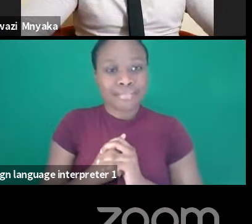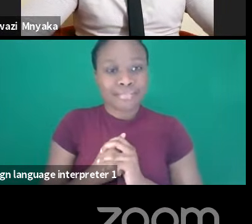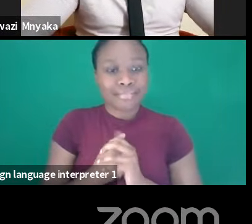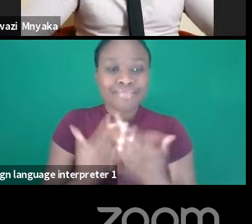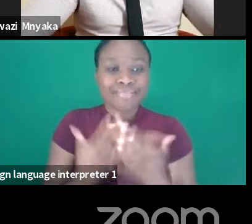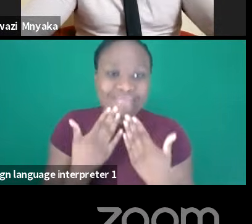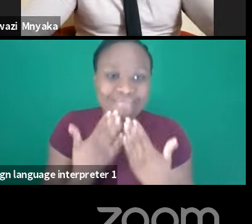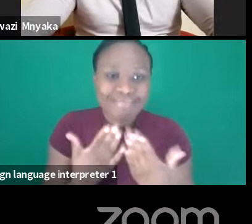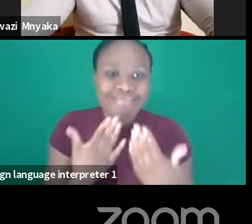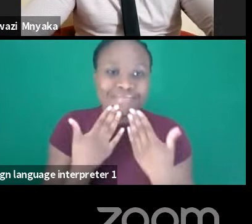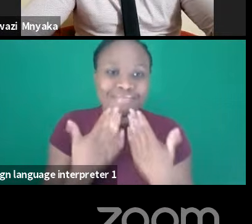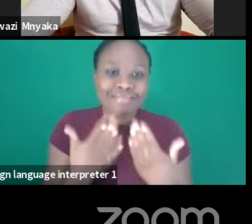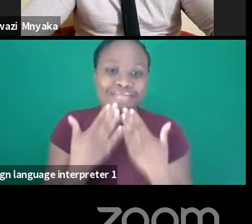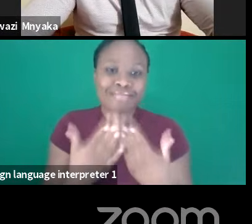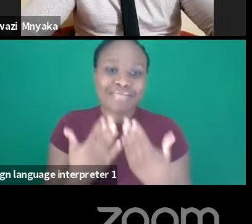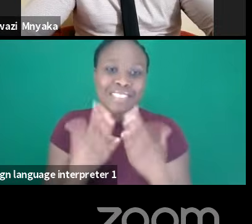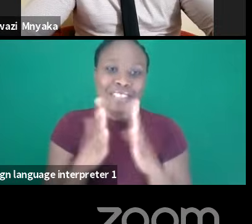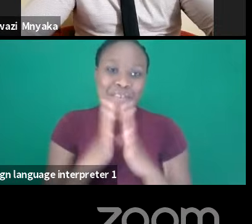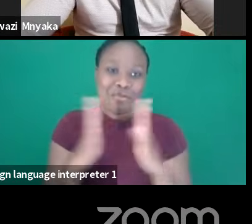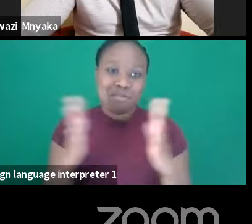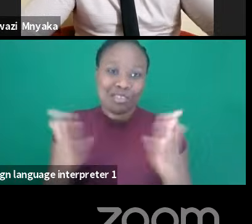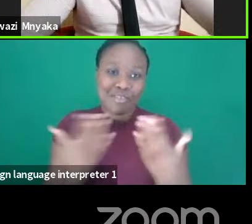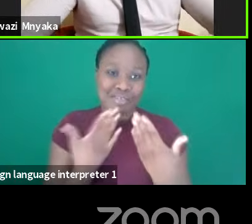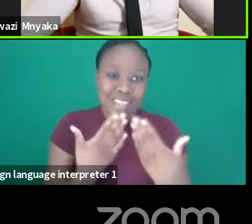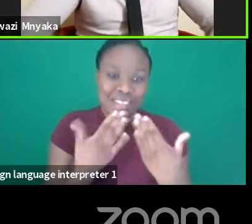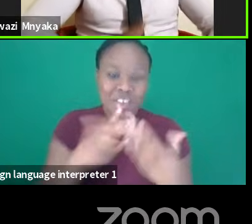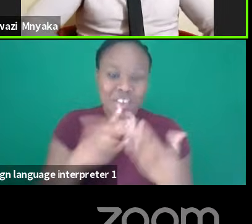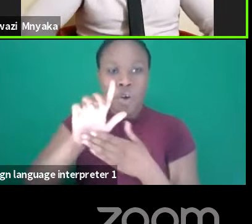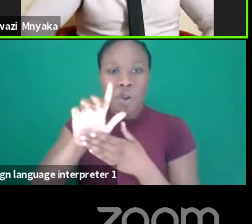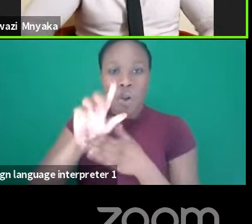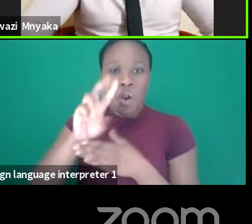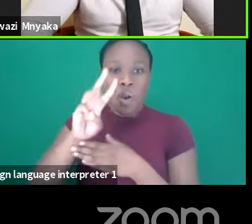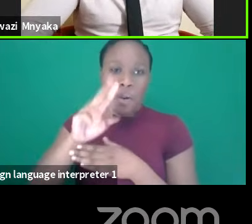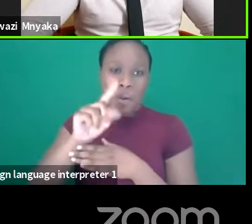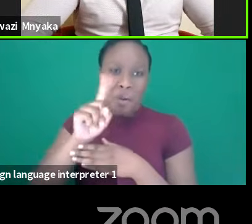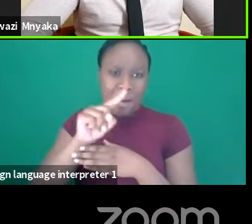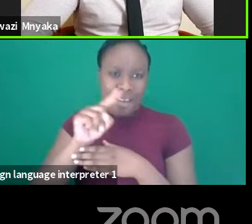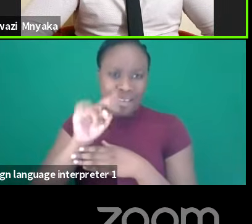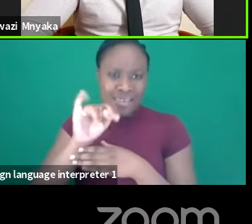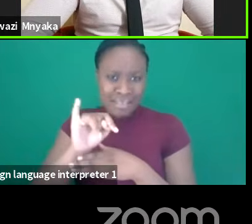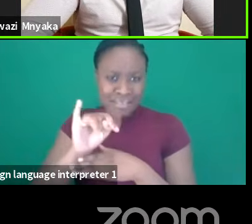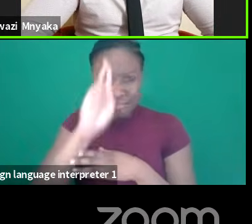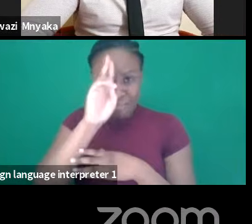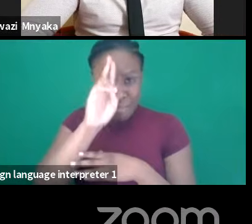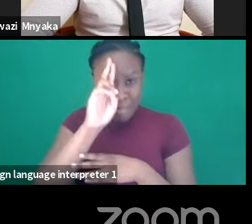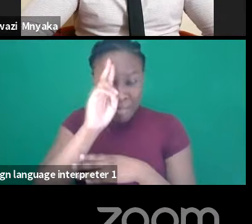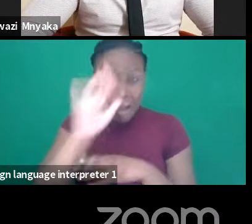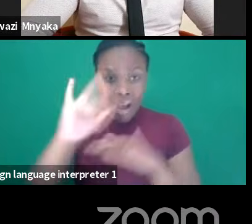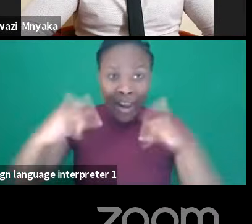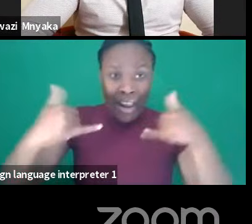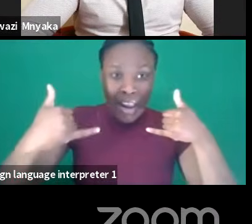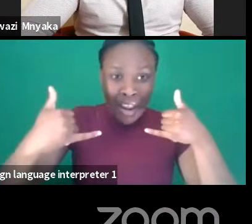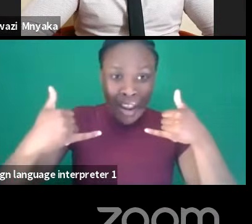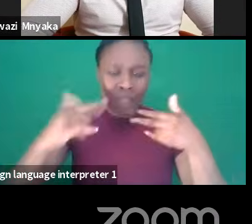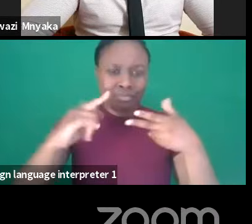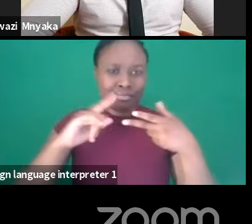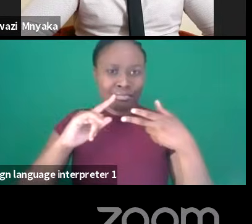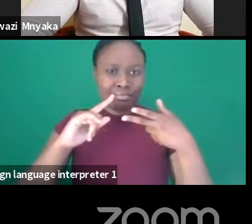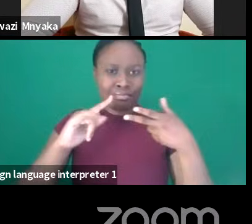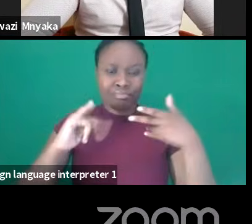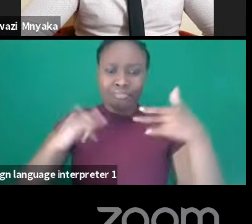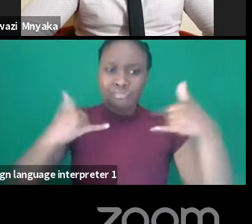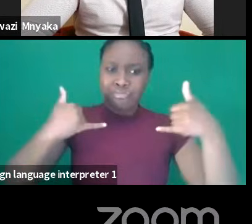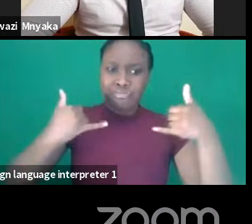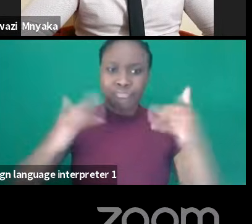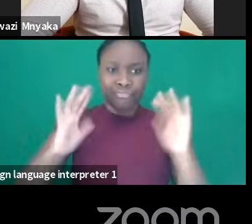Thank you very much, Lwazi. You remind me, for every call, for every contact that you have with us,